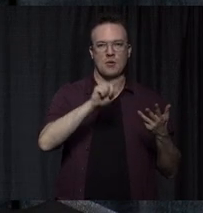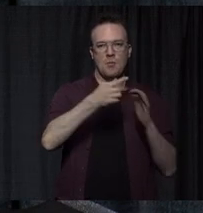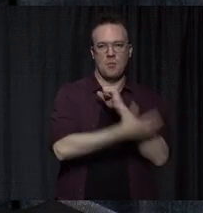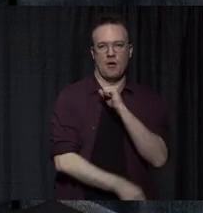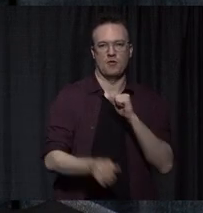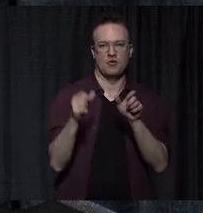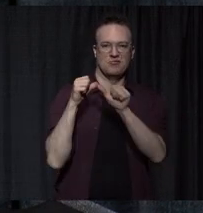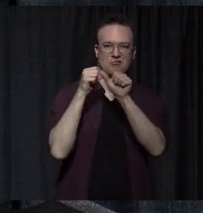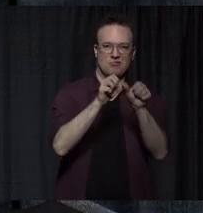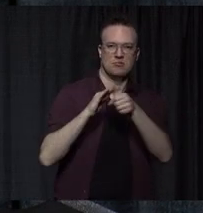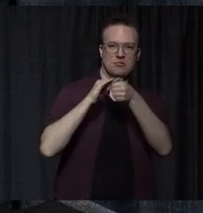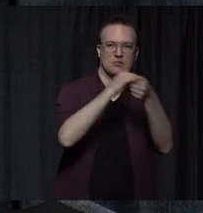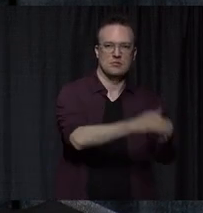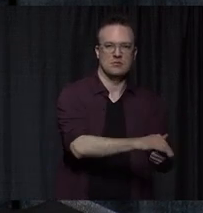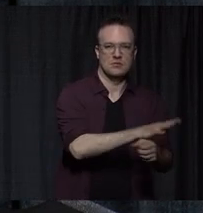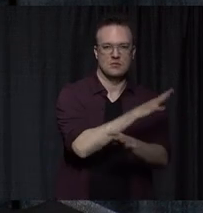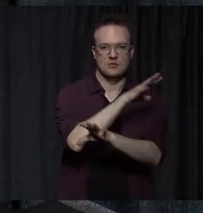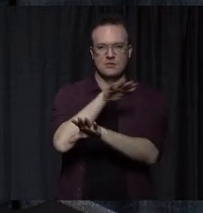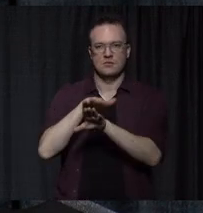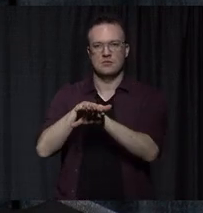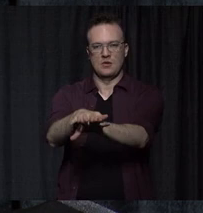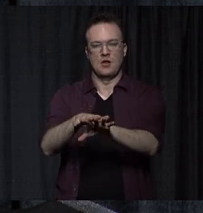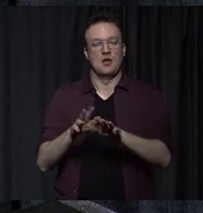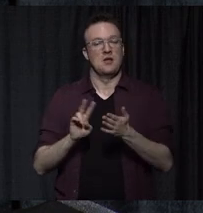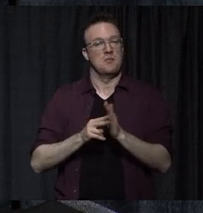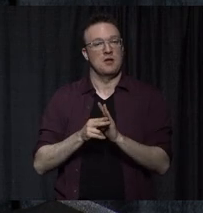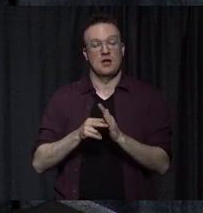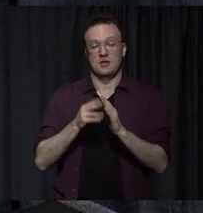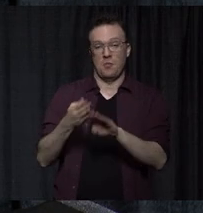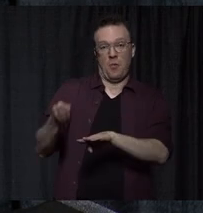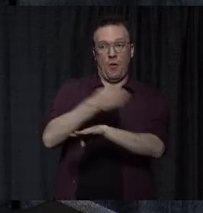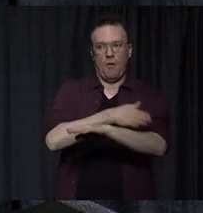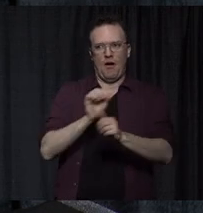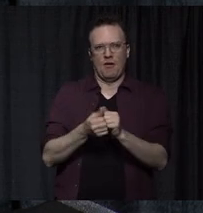poverty, all intersecting to prevent progress.